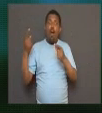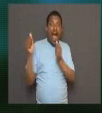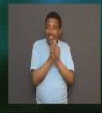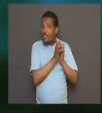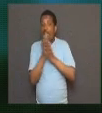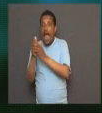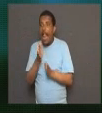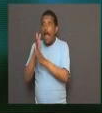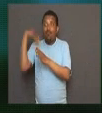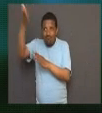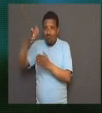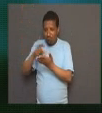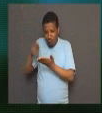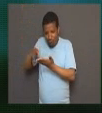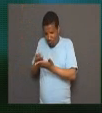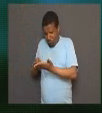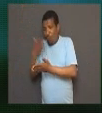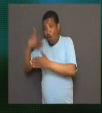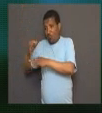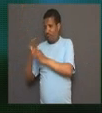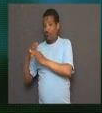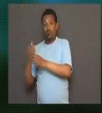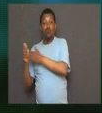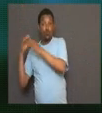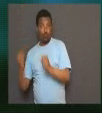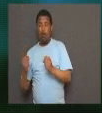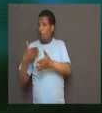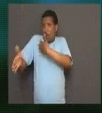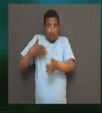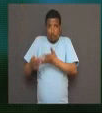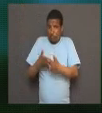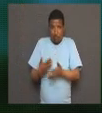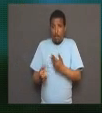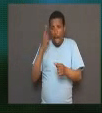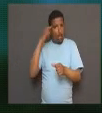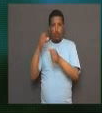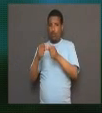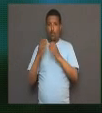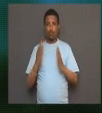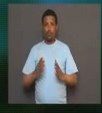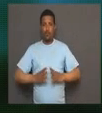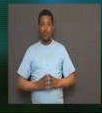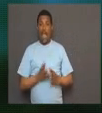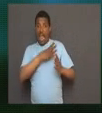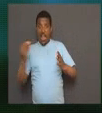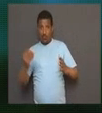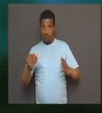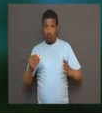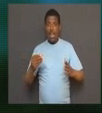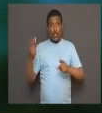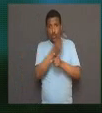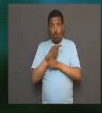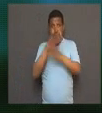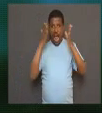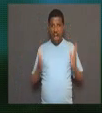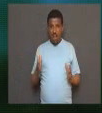for later work. They are easily recognizable, and a